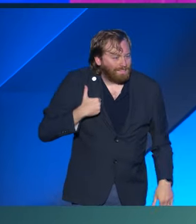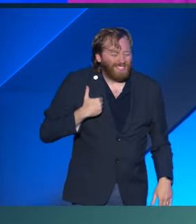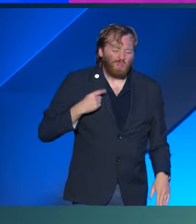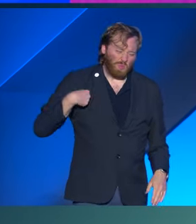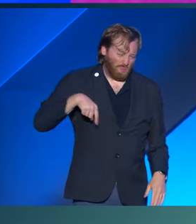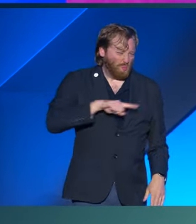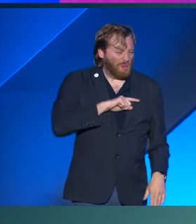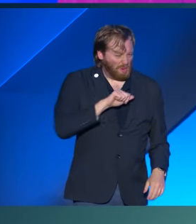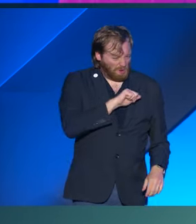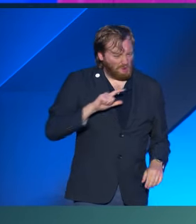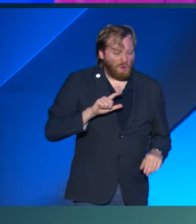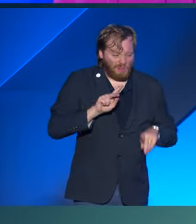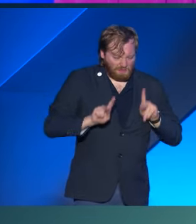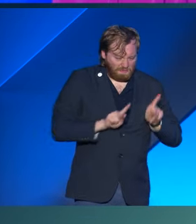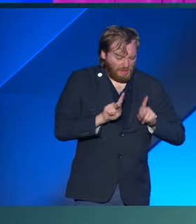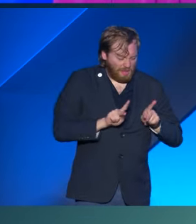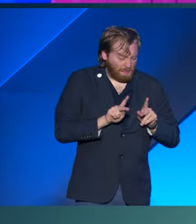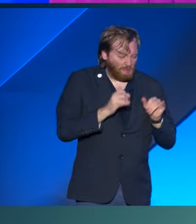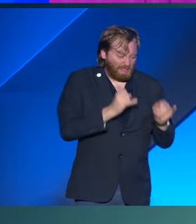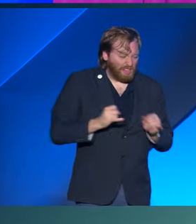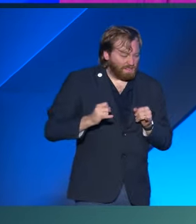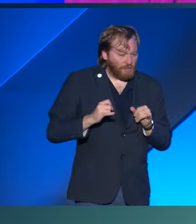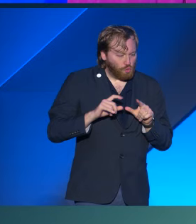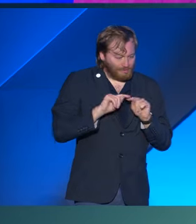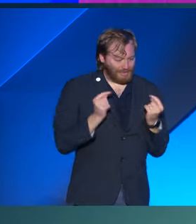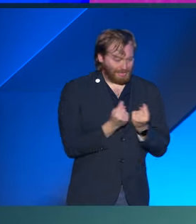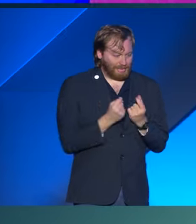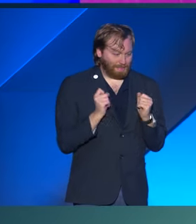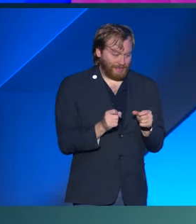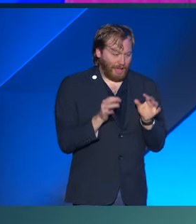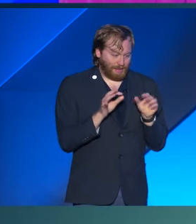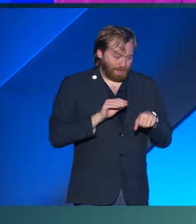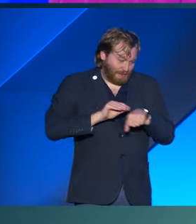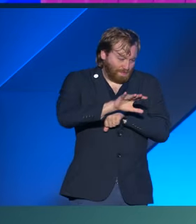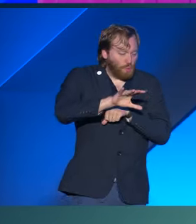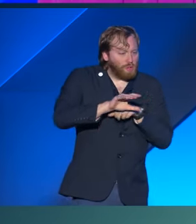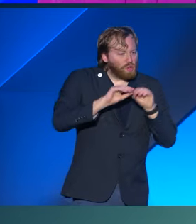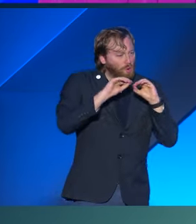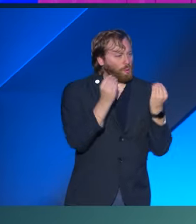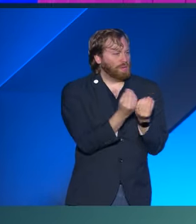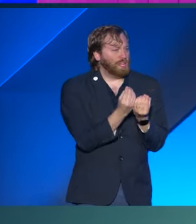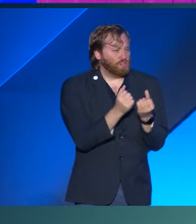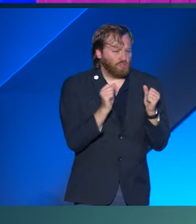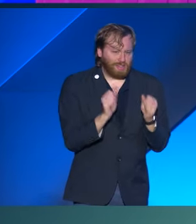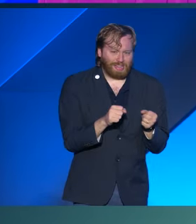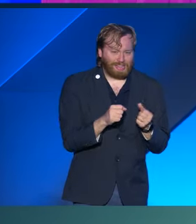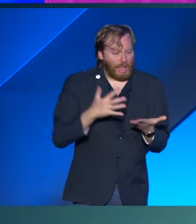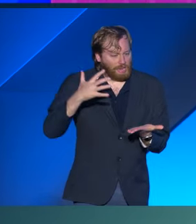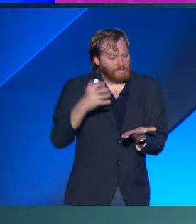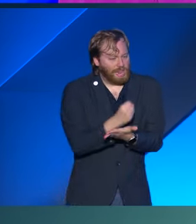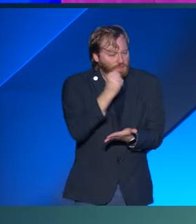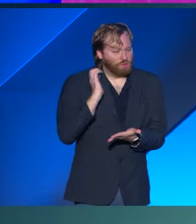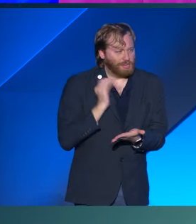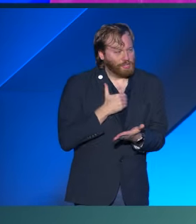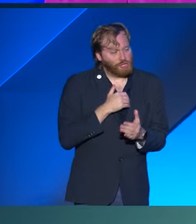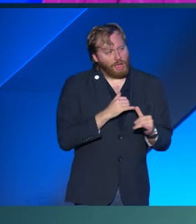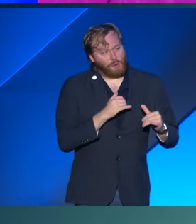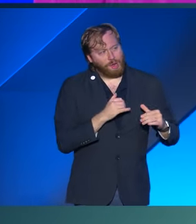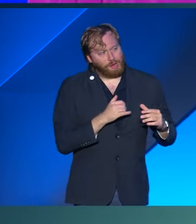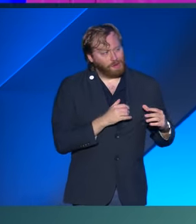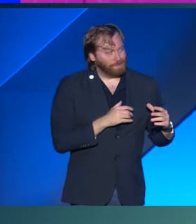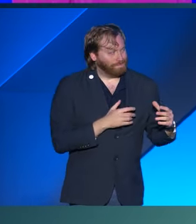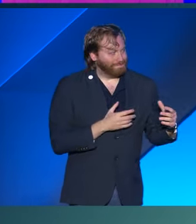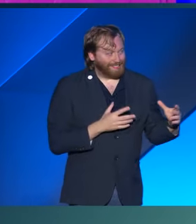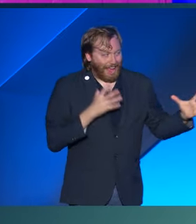up a team and can have influence on our respective organizations. We can leverage our collective experiences to develop